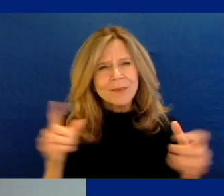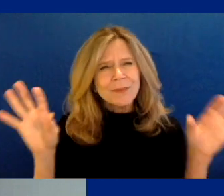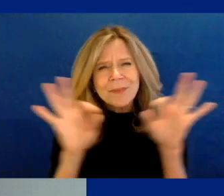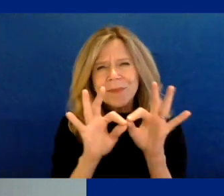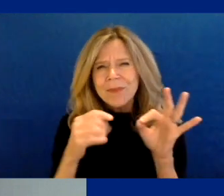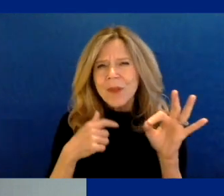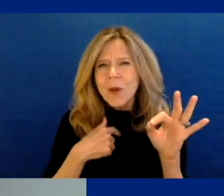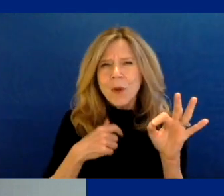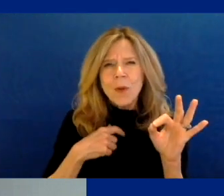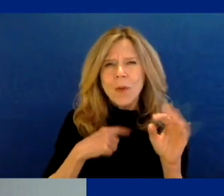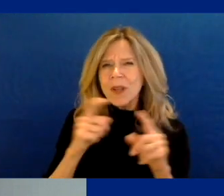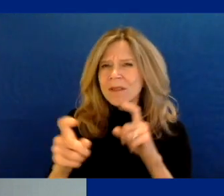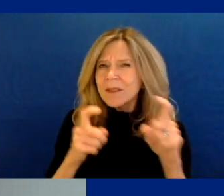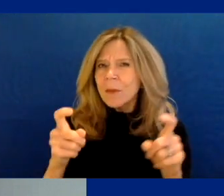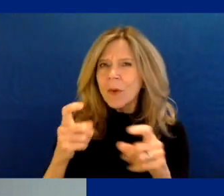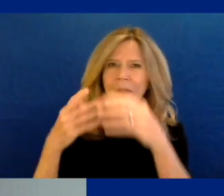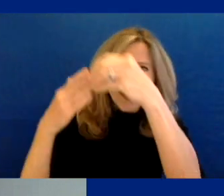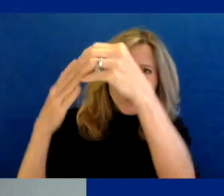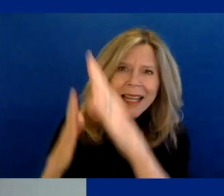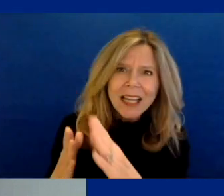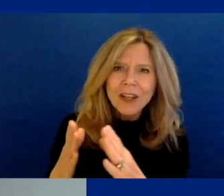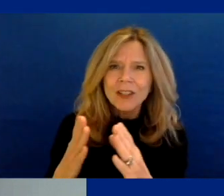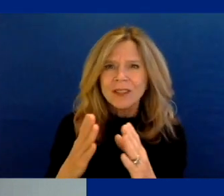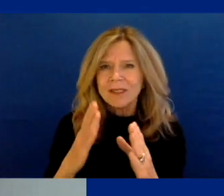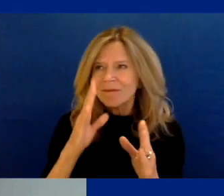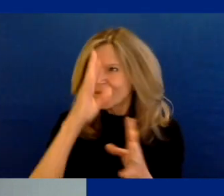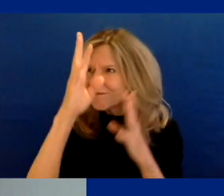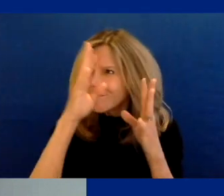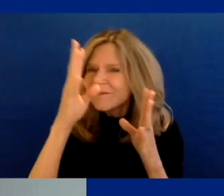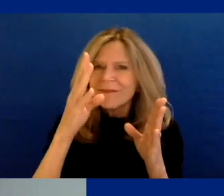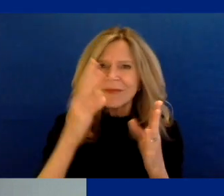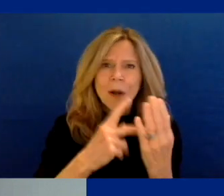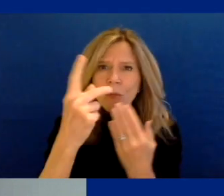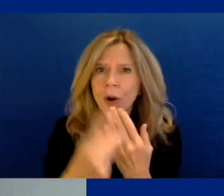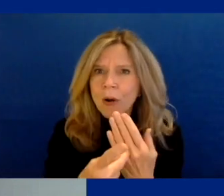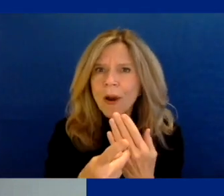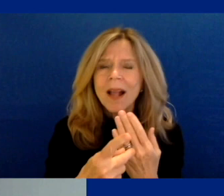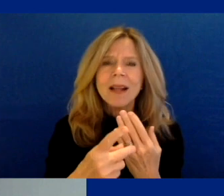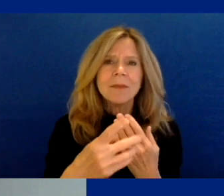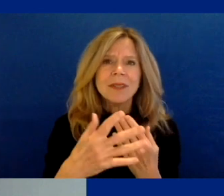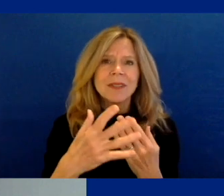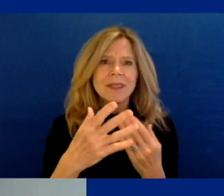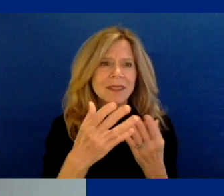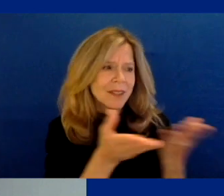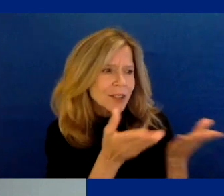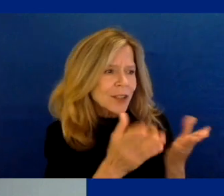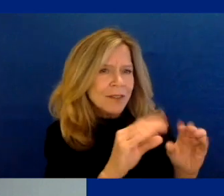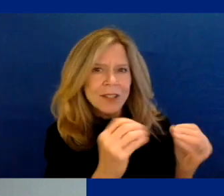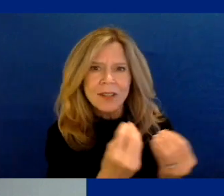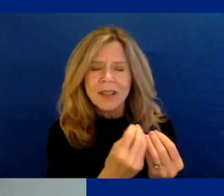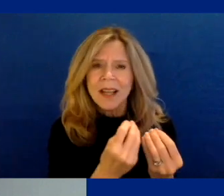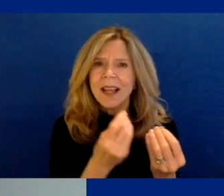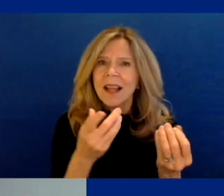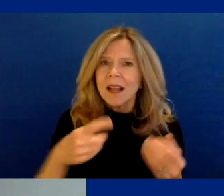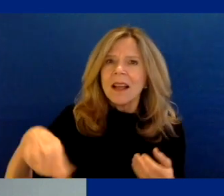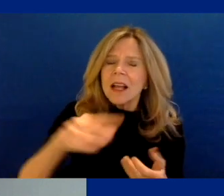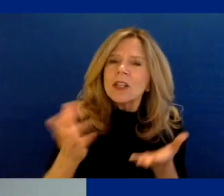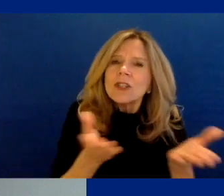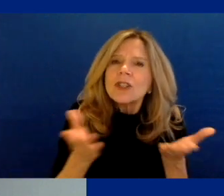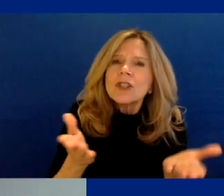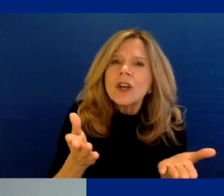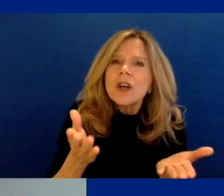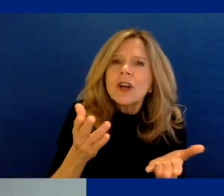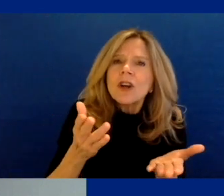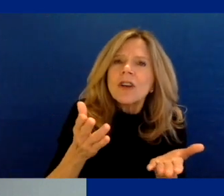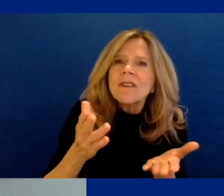leaders, organizations, and programs that serve the greatest needs of neglected and marginalized communities.